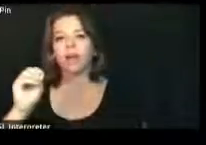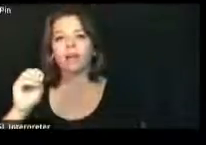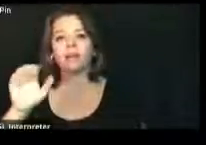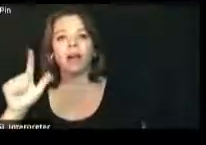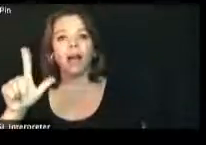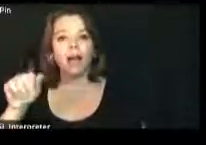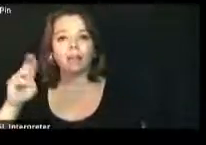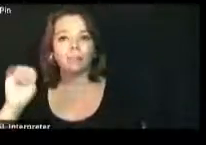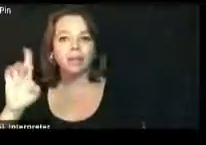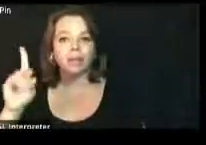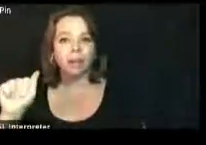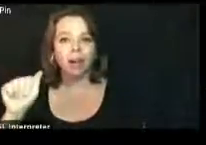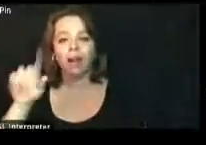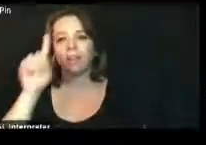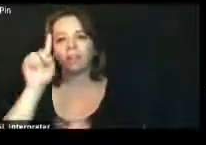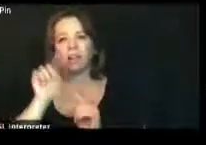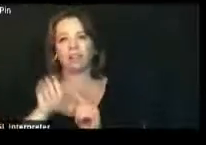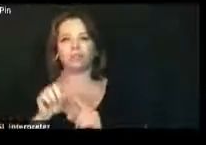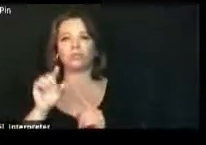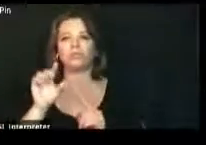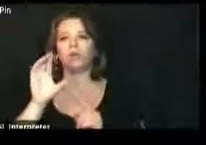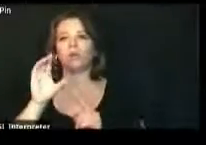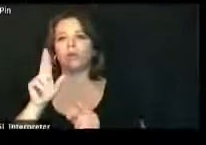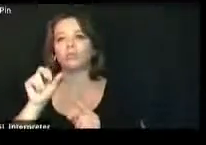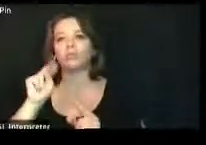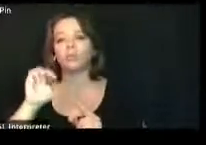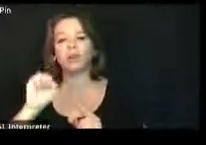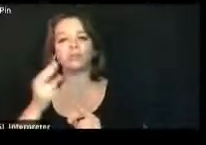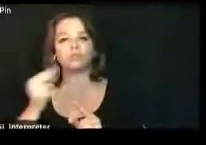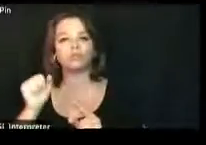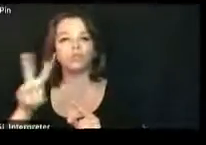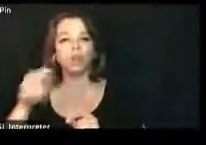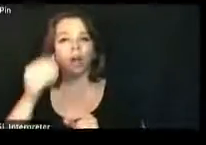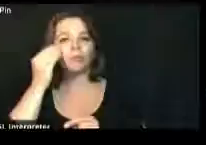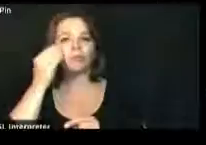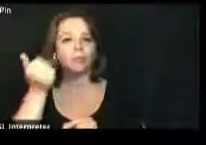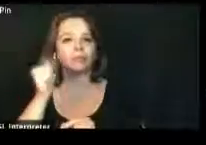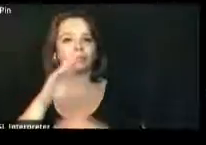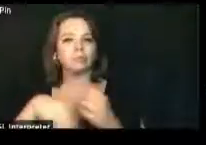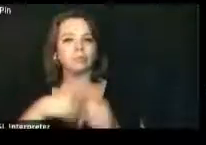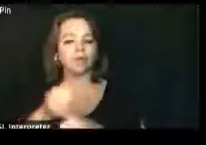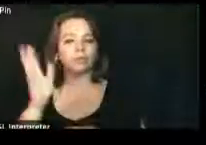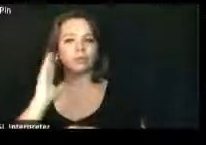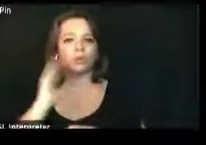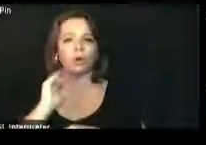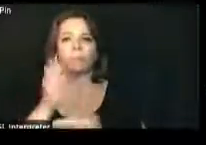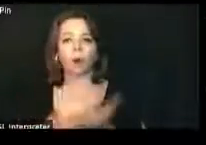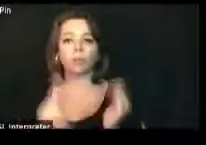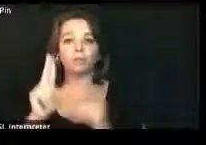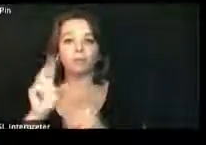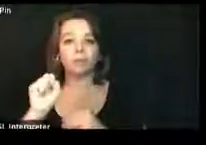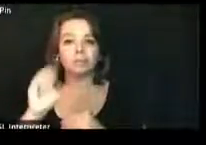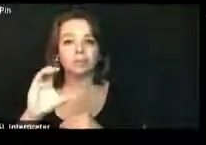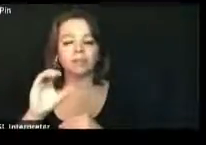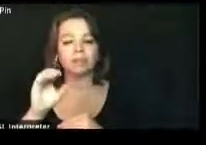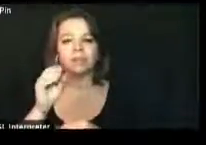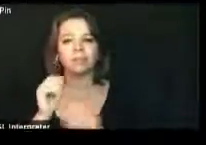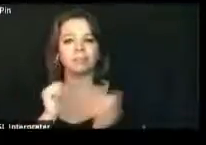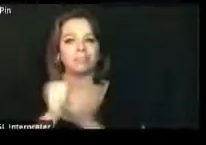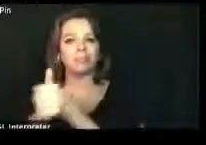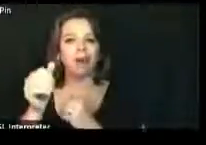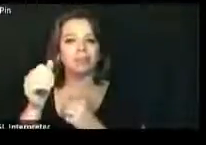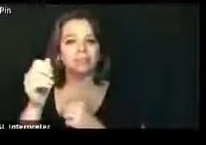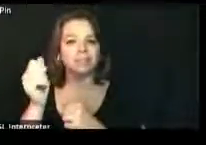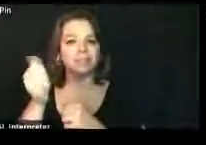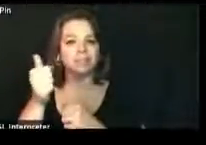And as we've known, 10 years ago, parts of USC, which were, beyond the 10 freeway, were taken